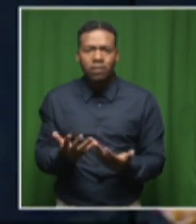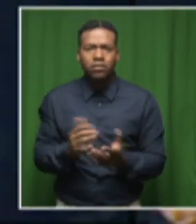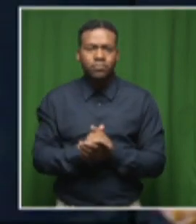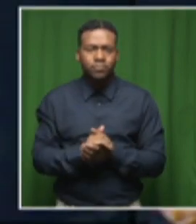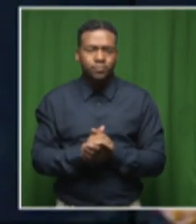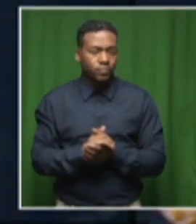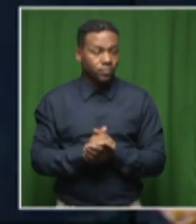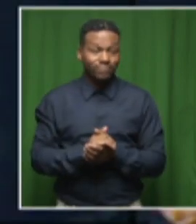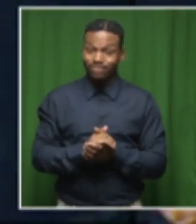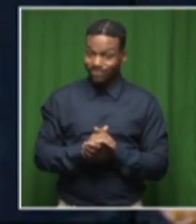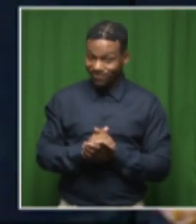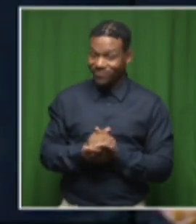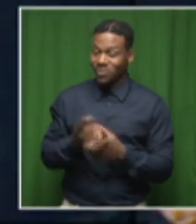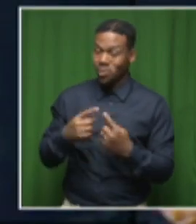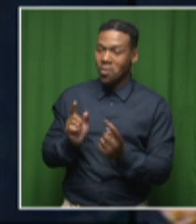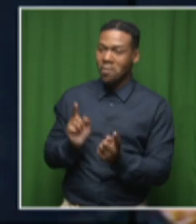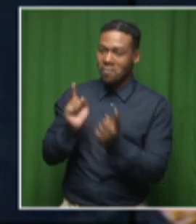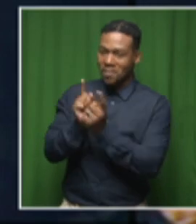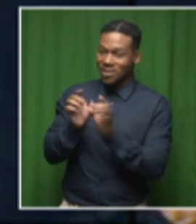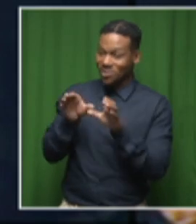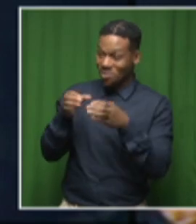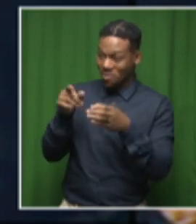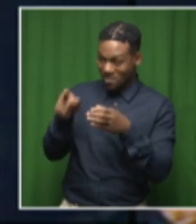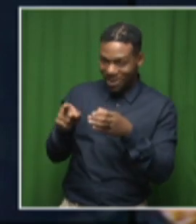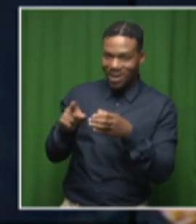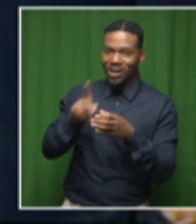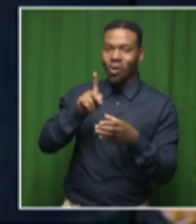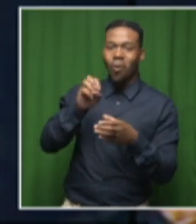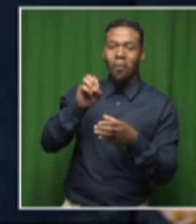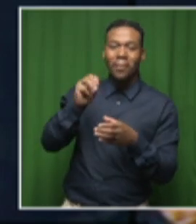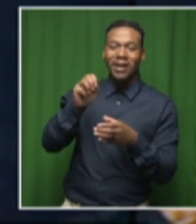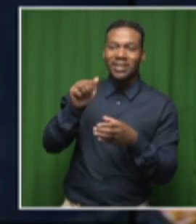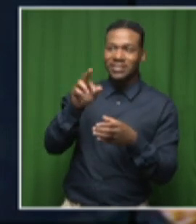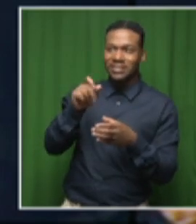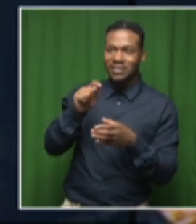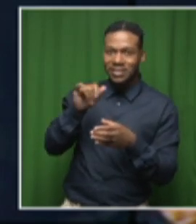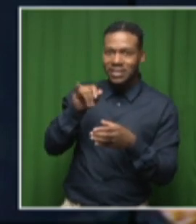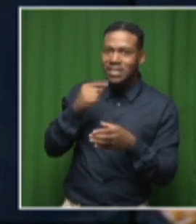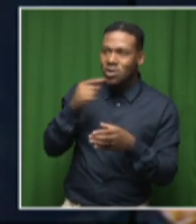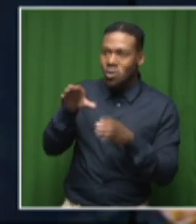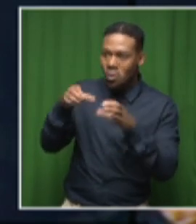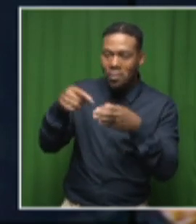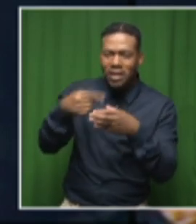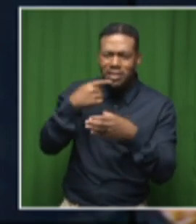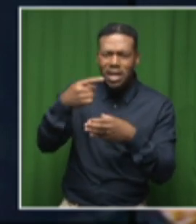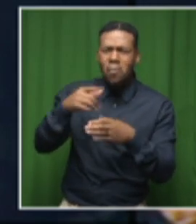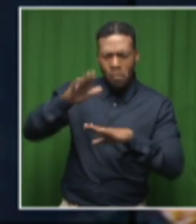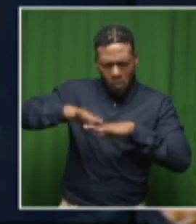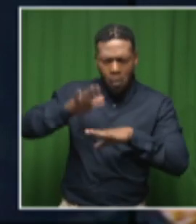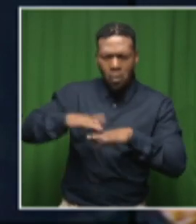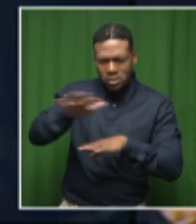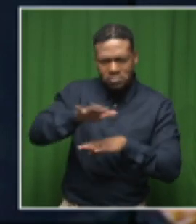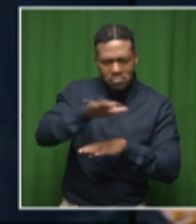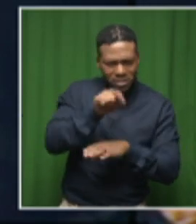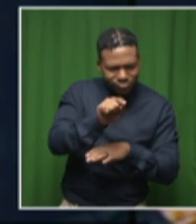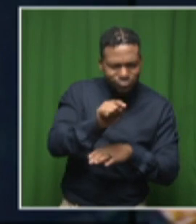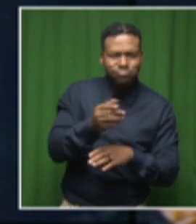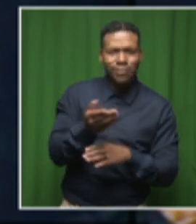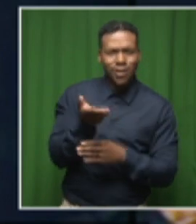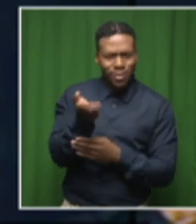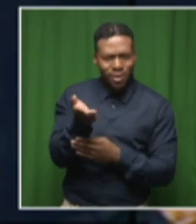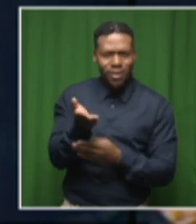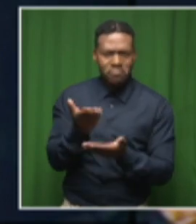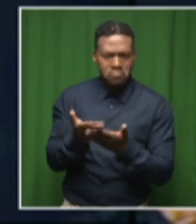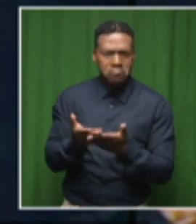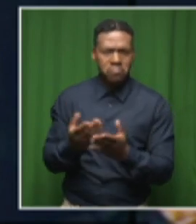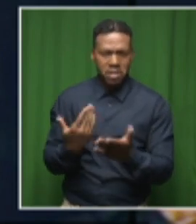Komati group, and they were telling us they've got more space to get more limes. And I think limes are, and the reason they're expensive is because they were imported. Yes. So